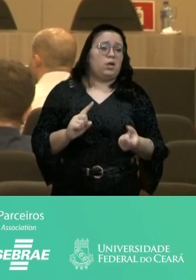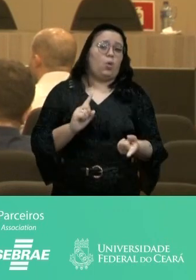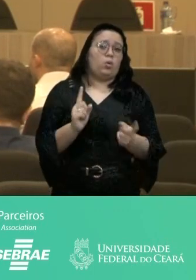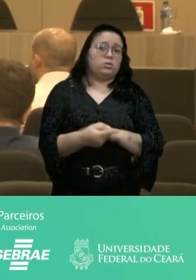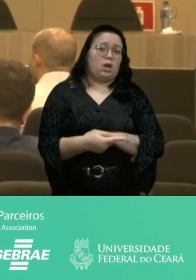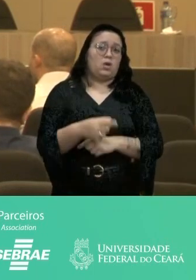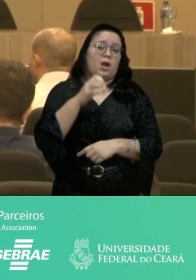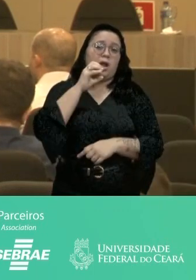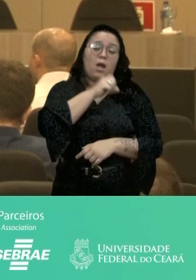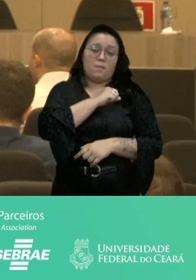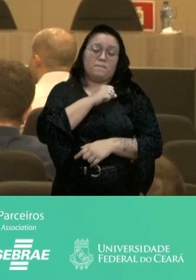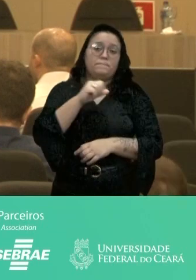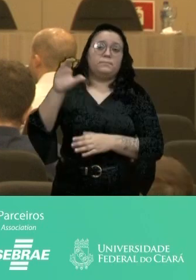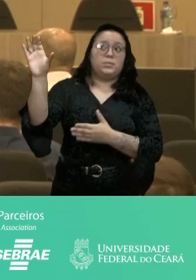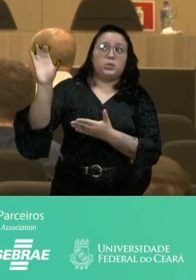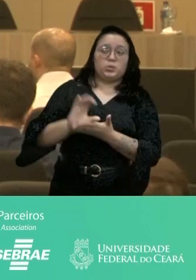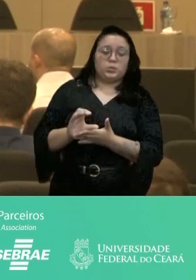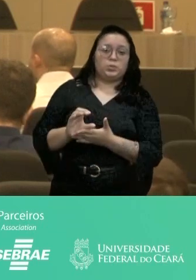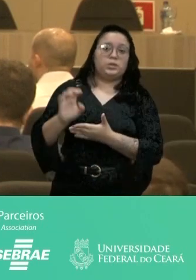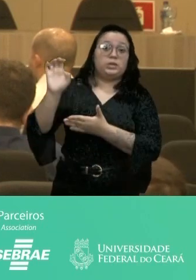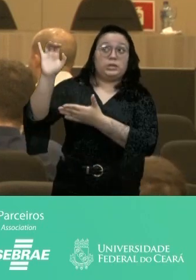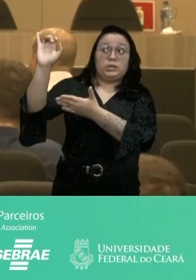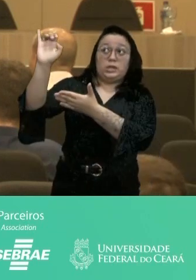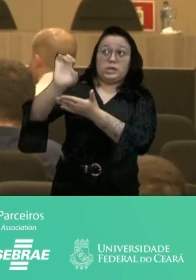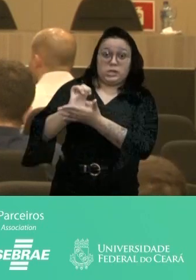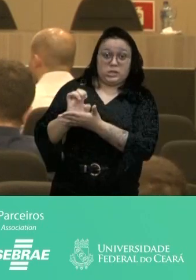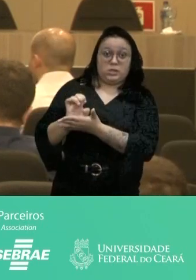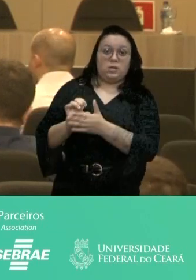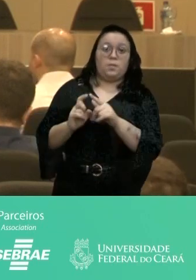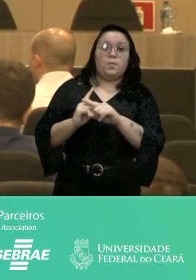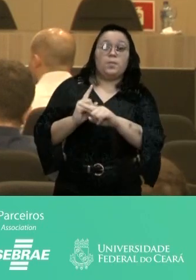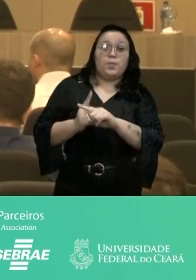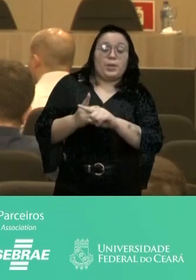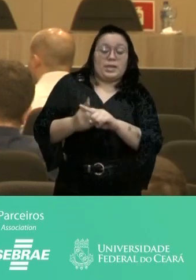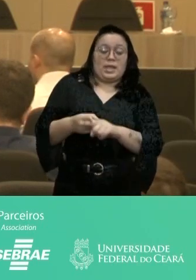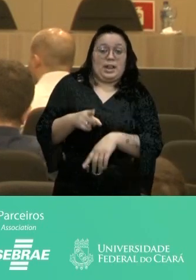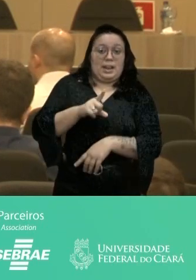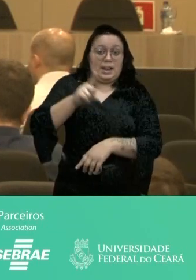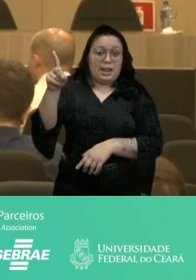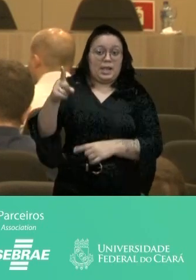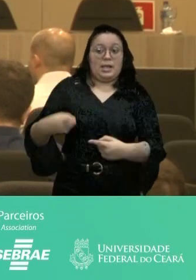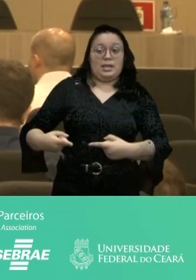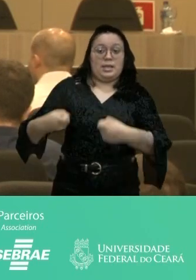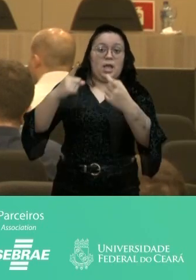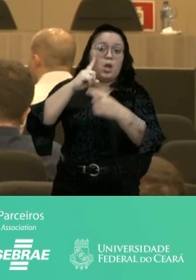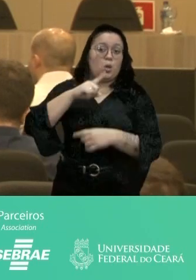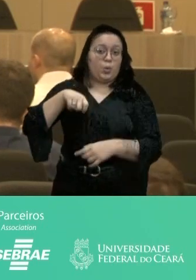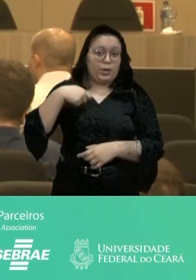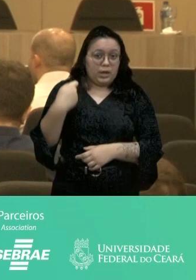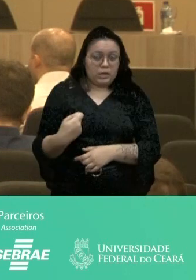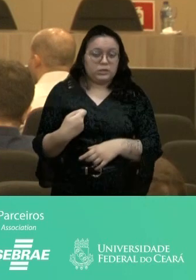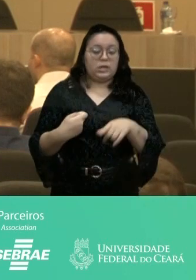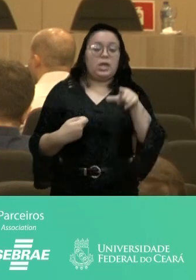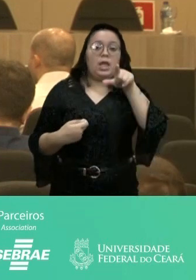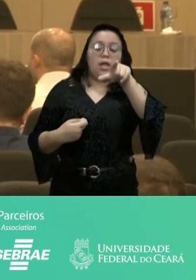contrary. Like I showed, you know, the war in Ukraine shows that Germany